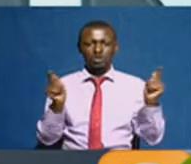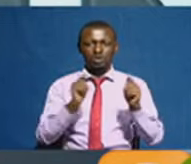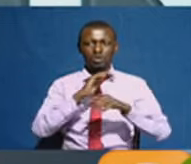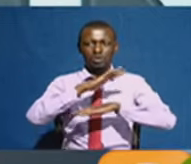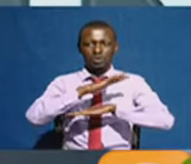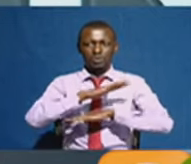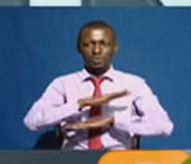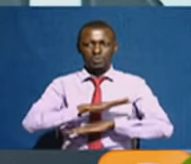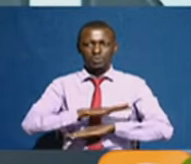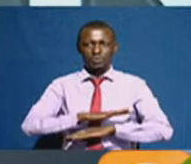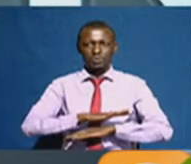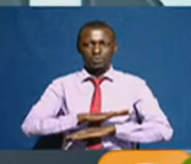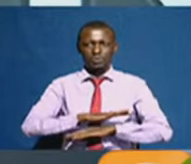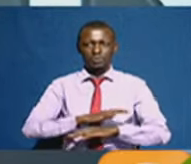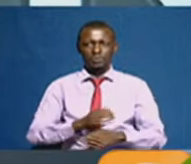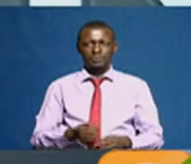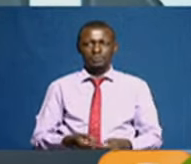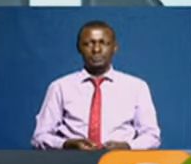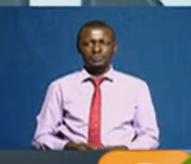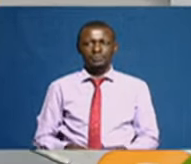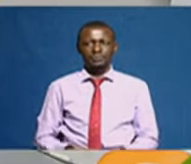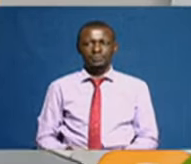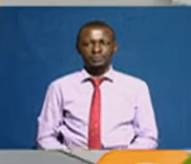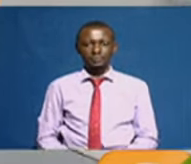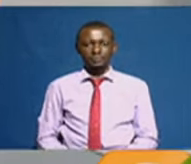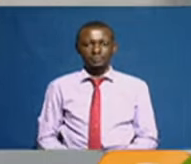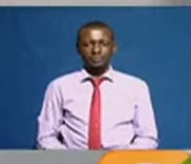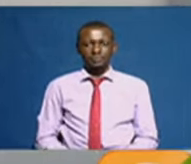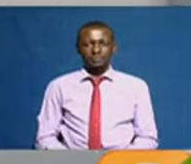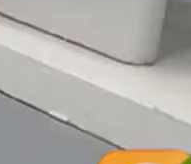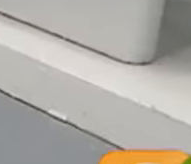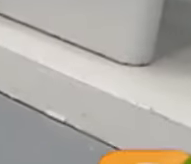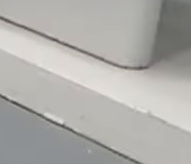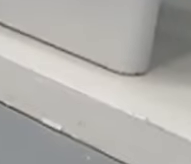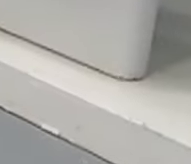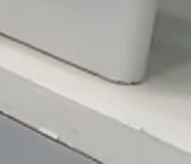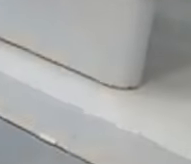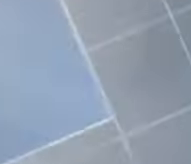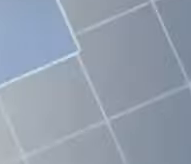on NewsGang in just a minute. Please do stay with us.